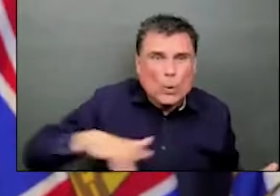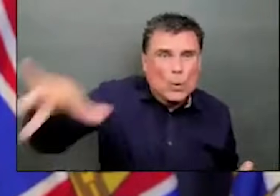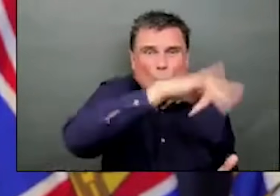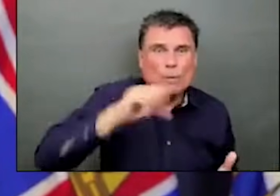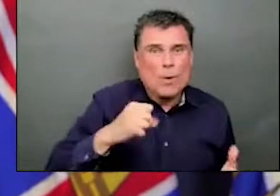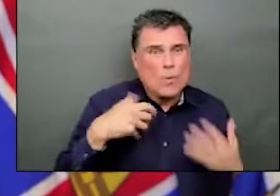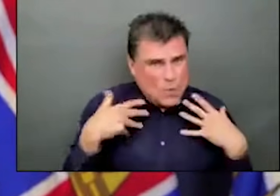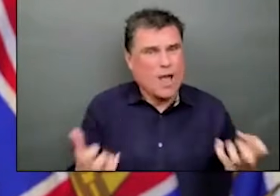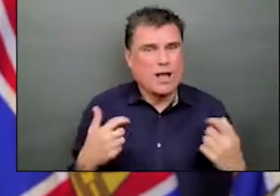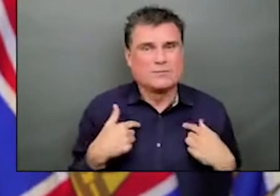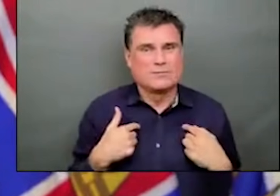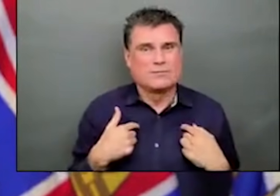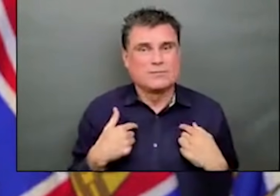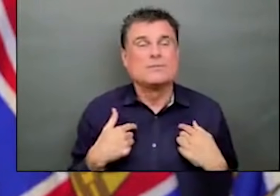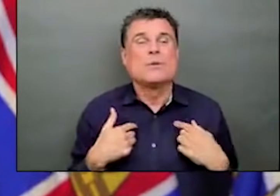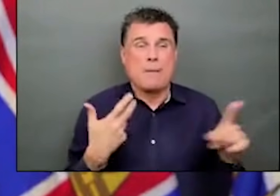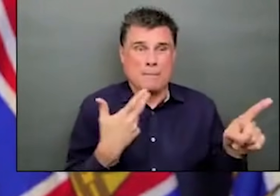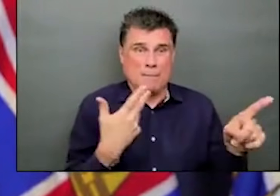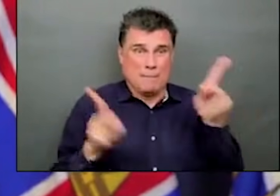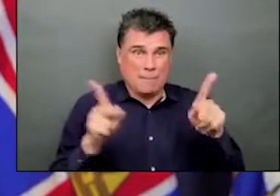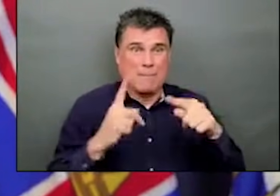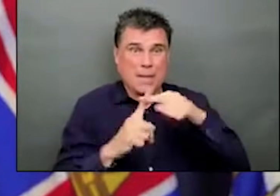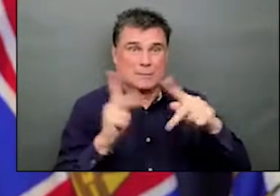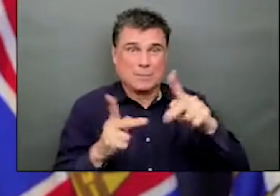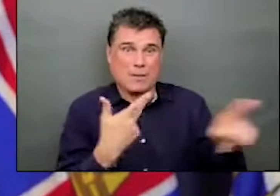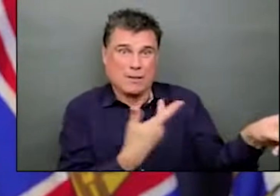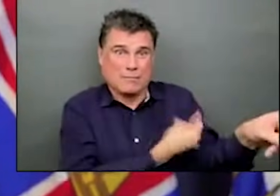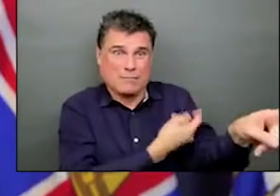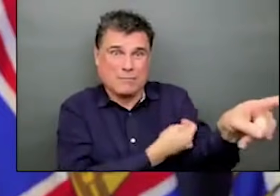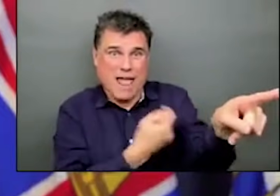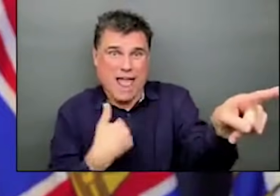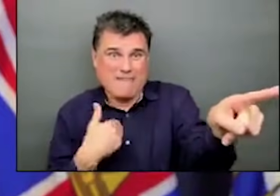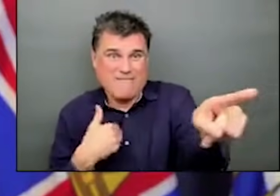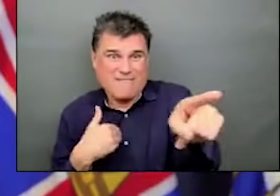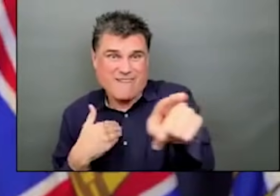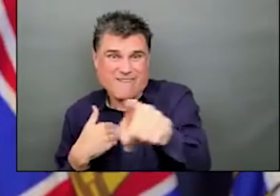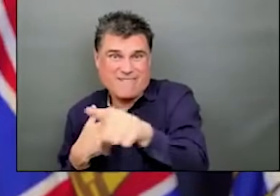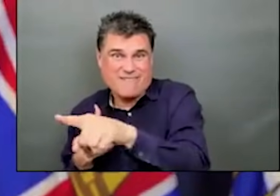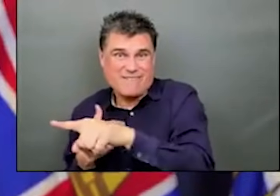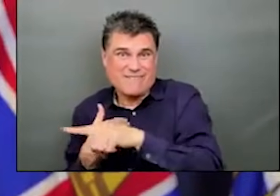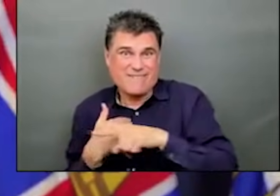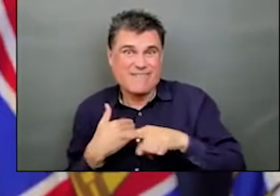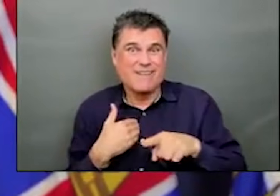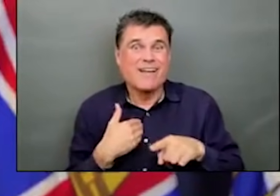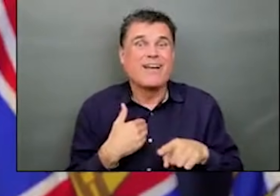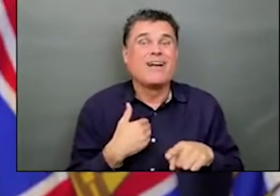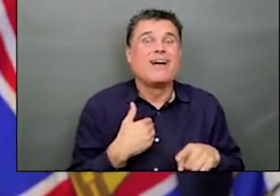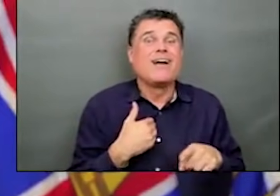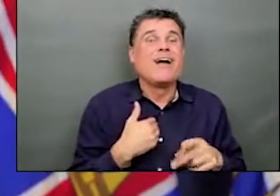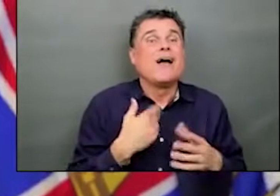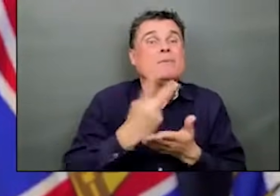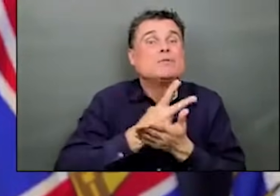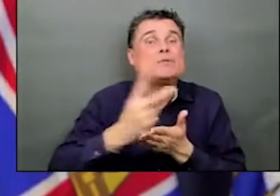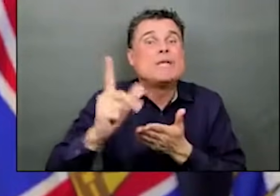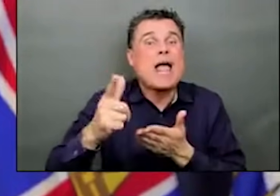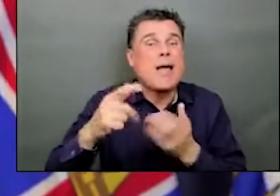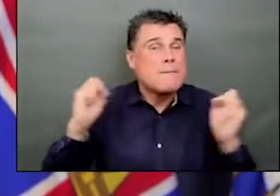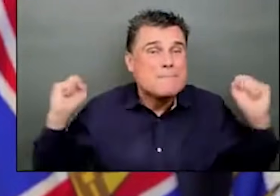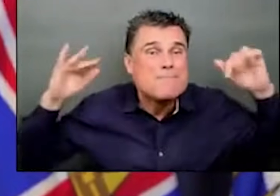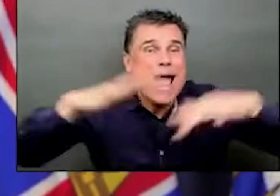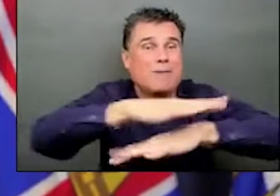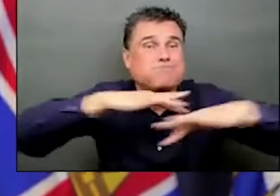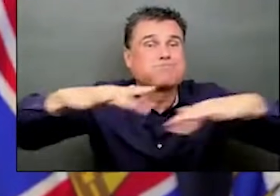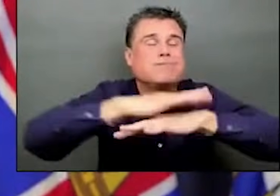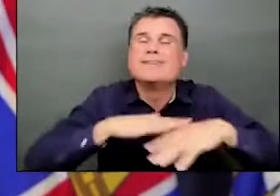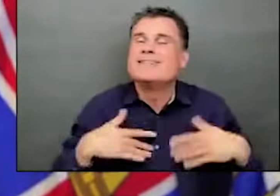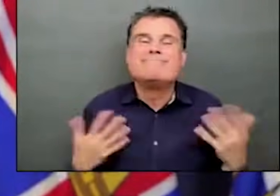that we have in our lives are immunized, we're able to go back to lots of things. I just don't know that yet, and we're all in this